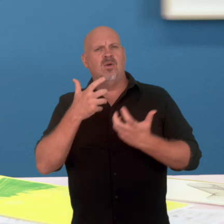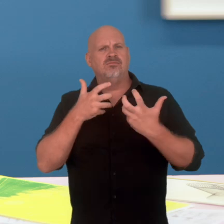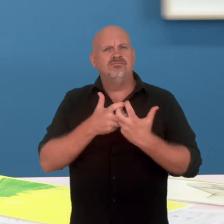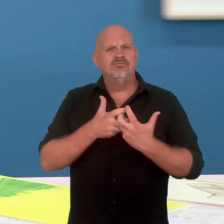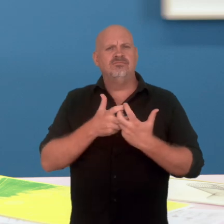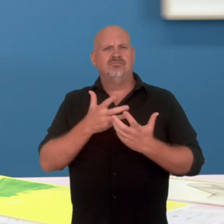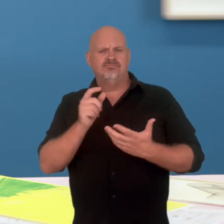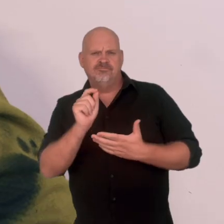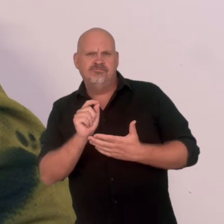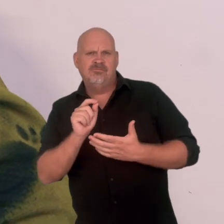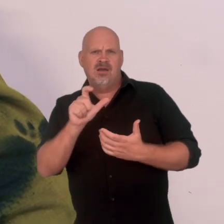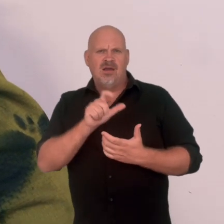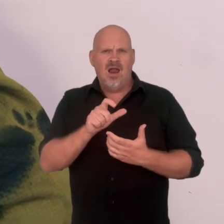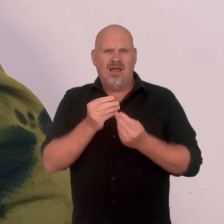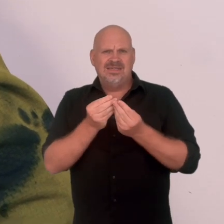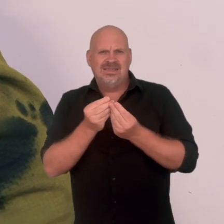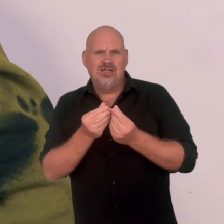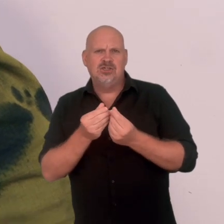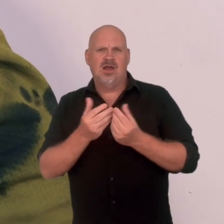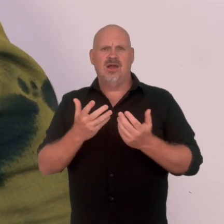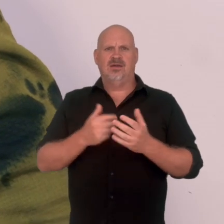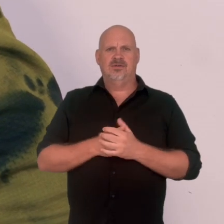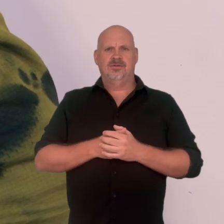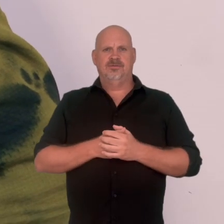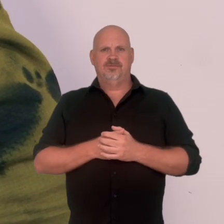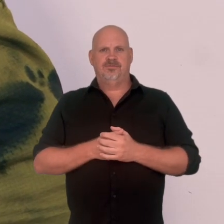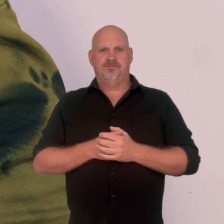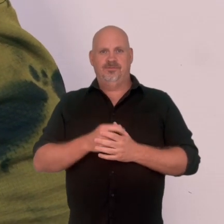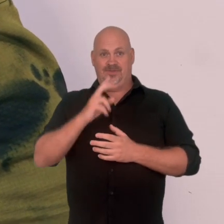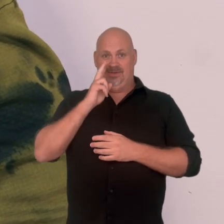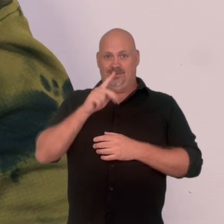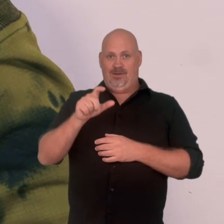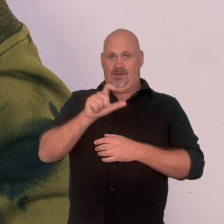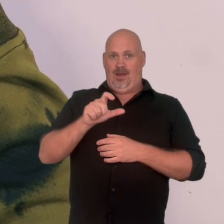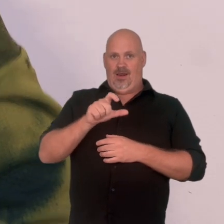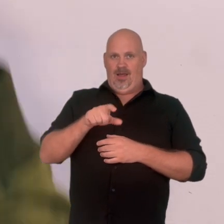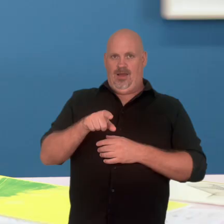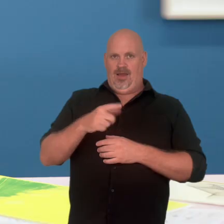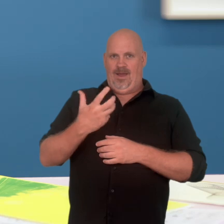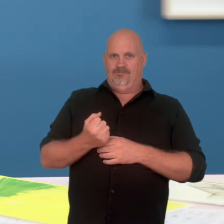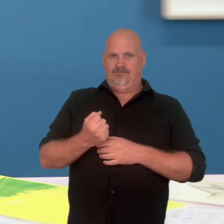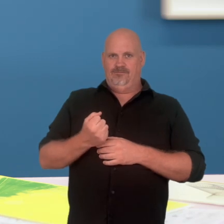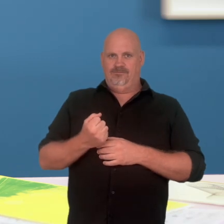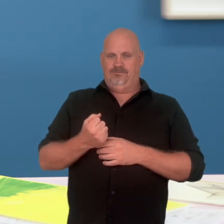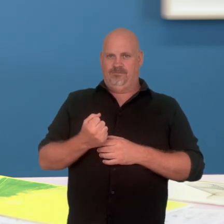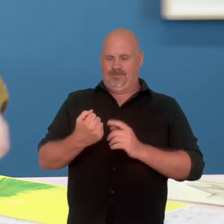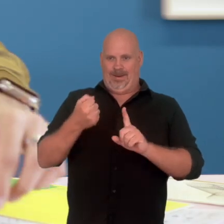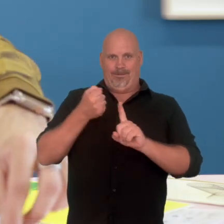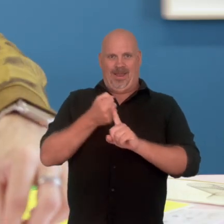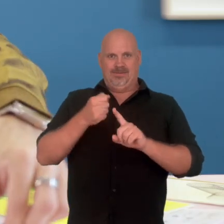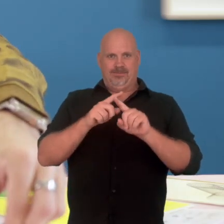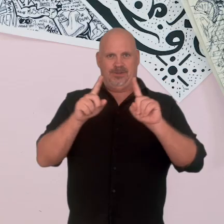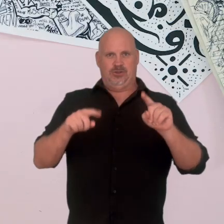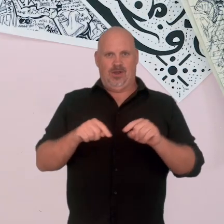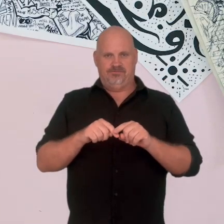is. And now you can see that the colors are having an impact on the drawing as well. And then for the final